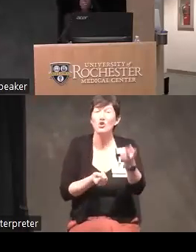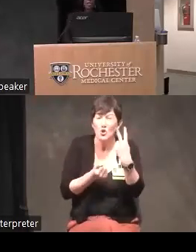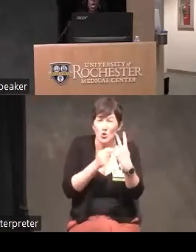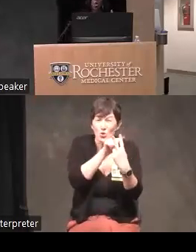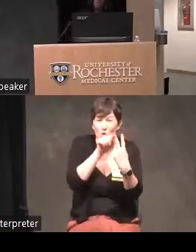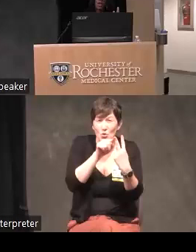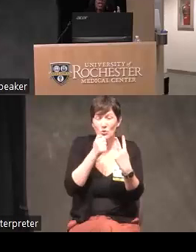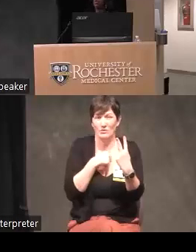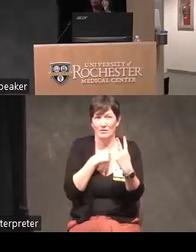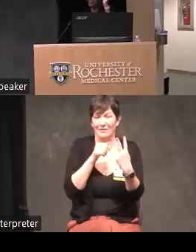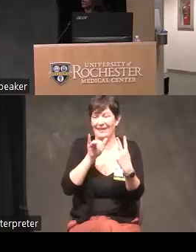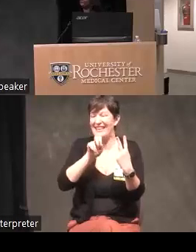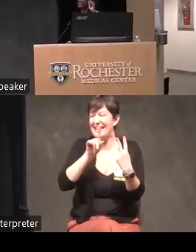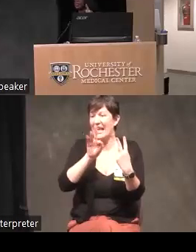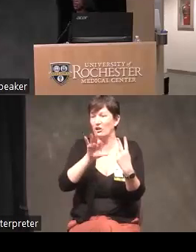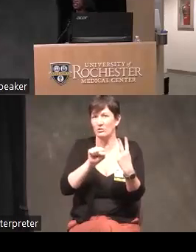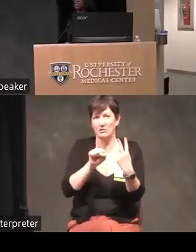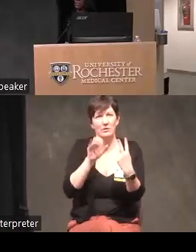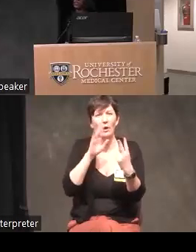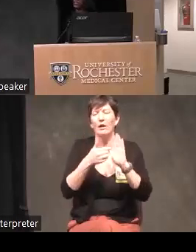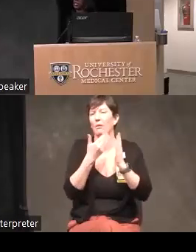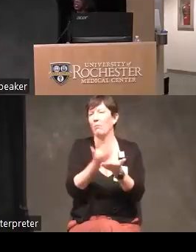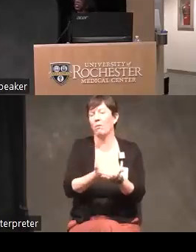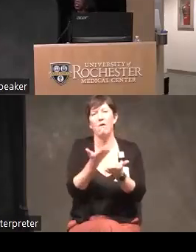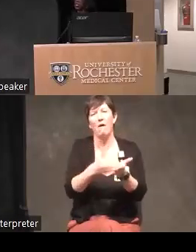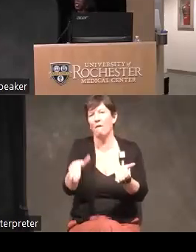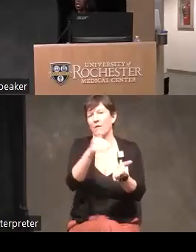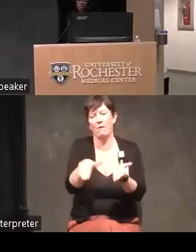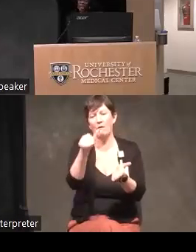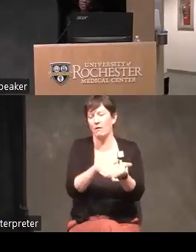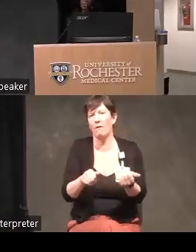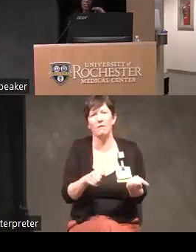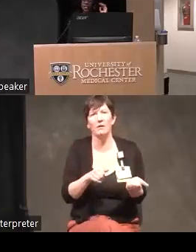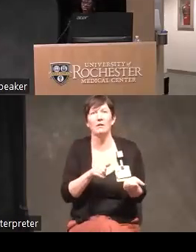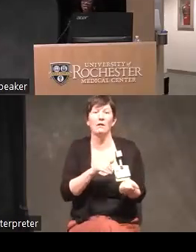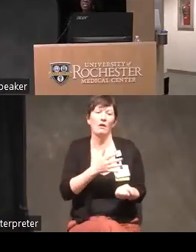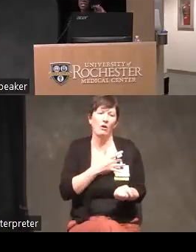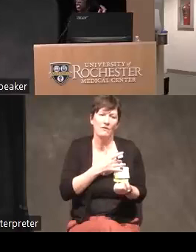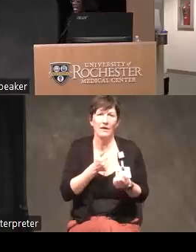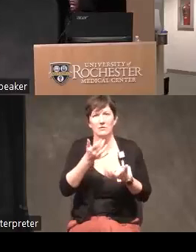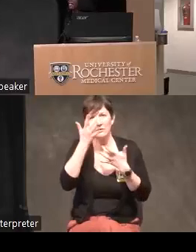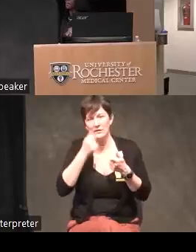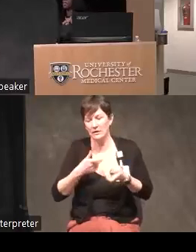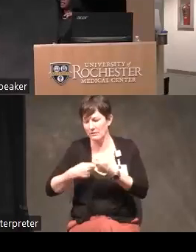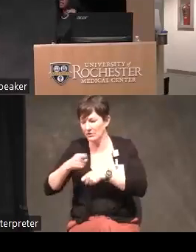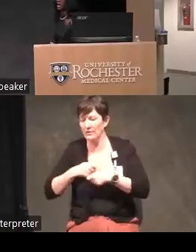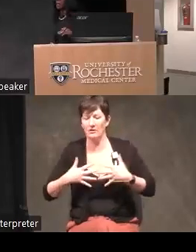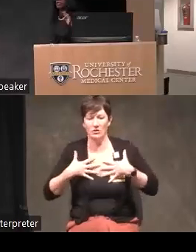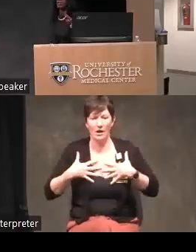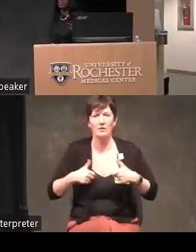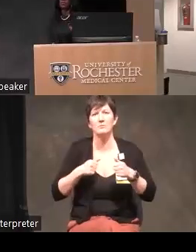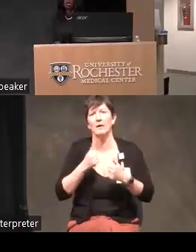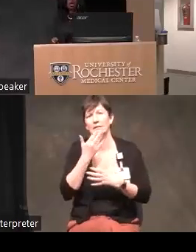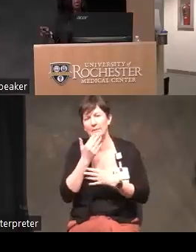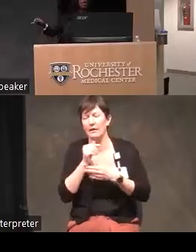same thing over and over and over again in Rochester that we do nationally. Cardiovascular disease, transplantation, asthma, diabetes,